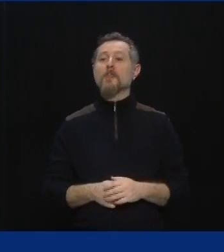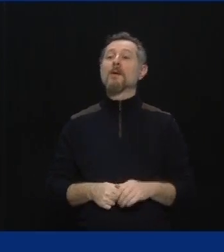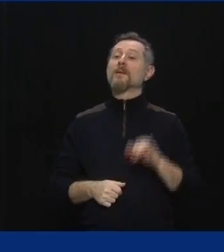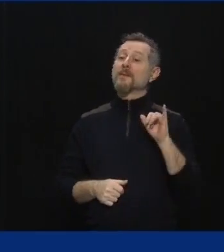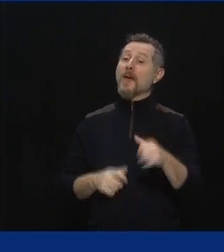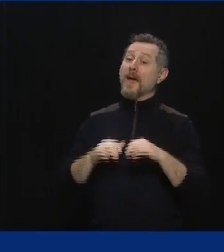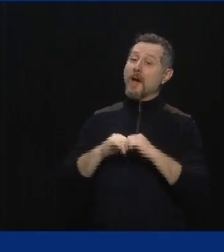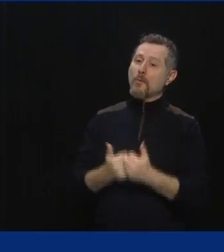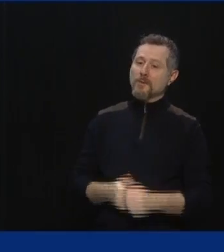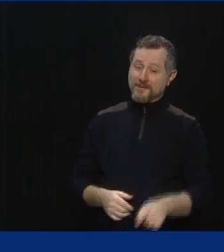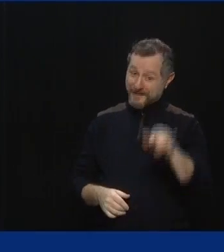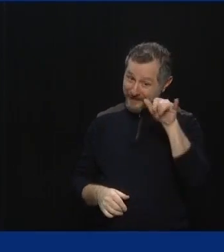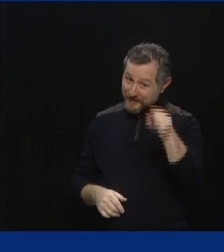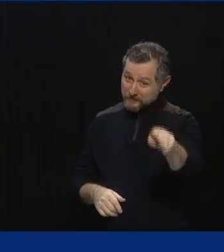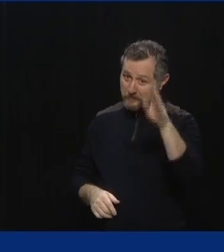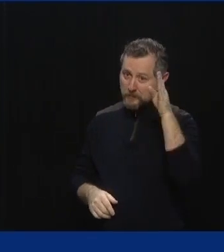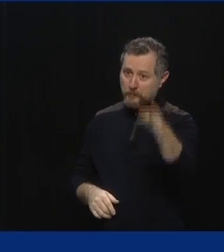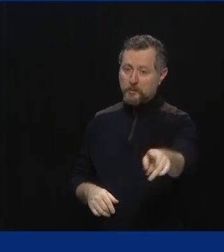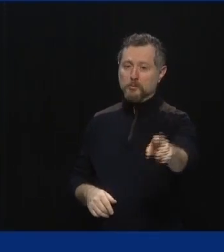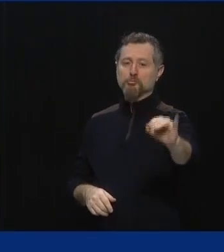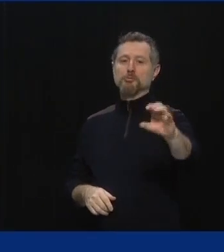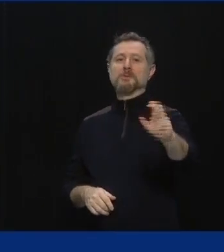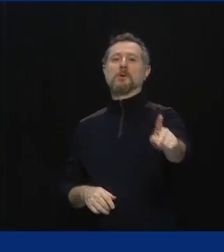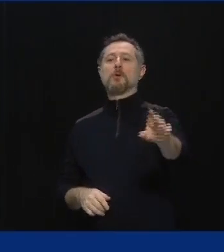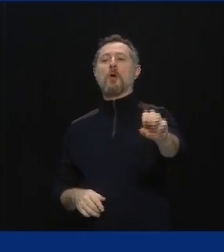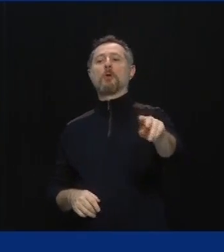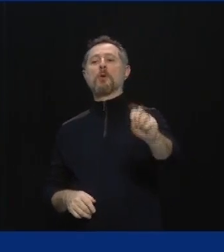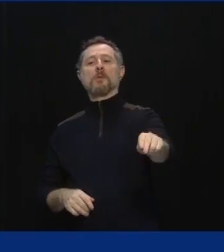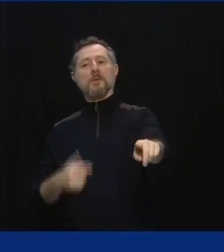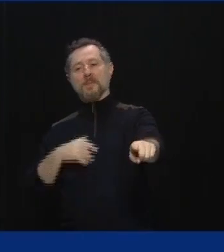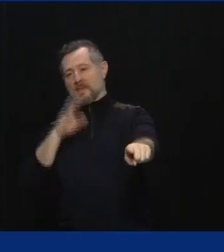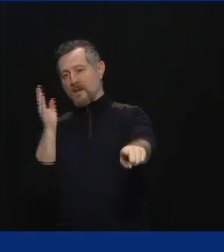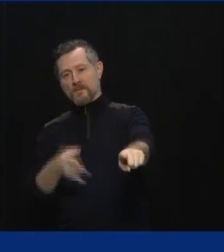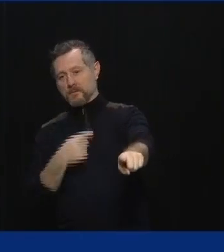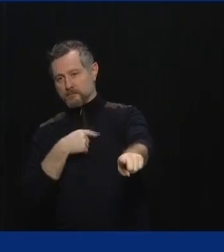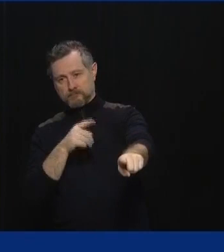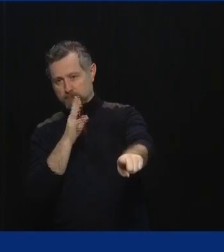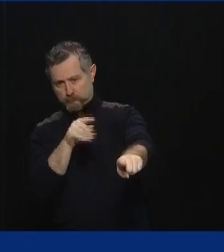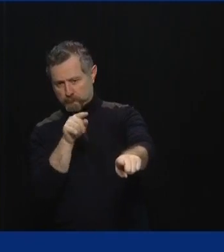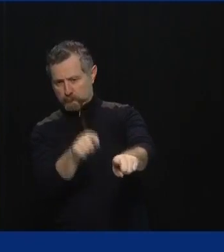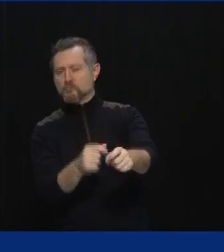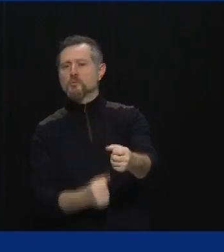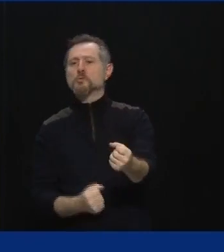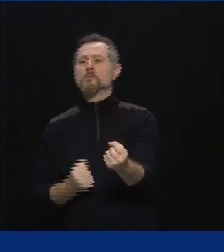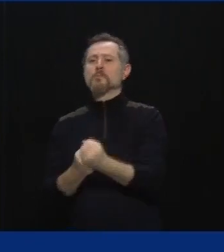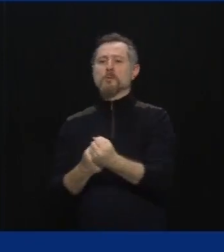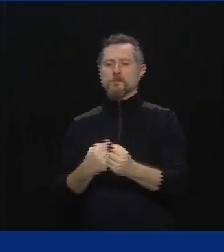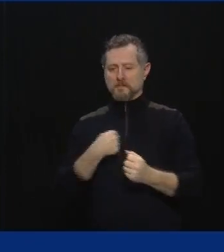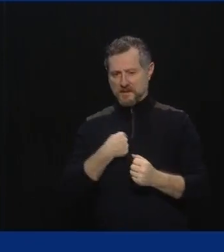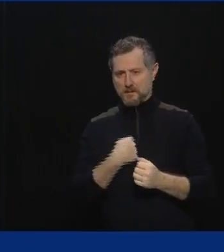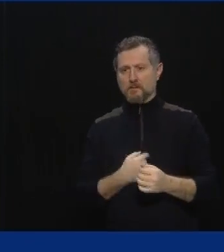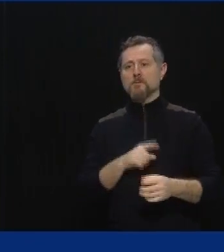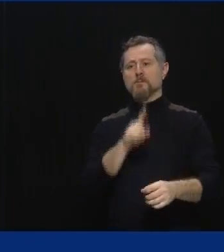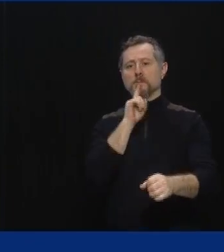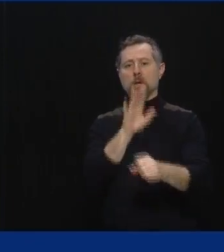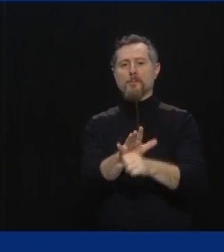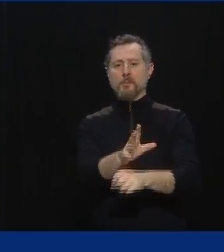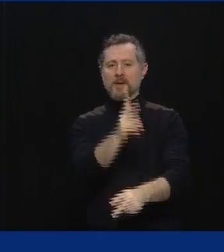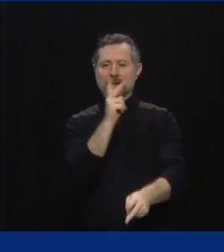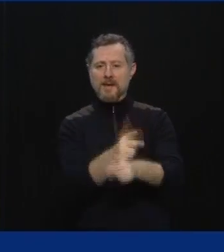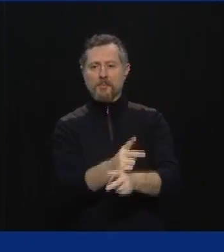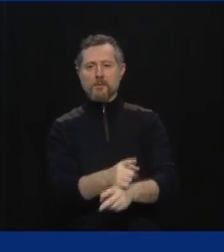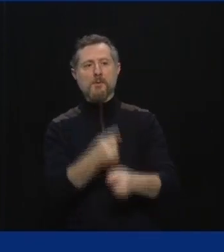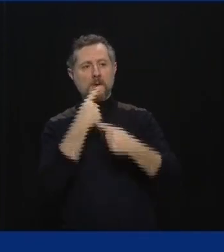partner. I never will forget you, Rick, because you stood by me, and you kept your word, and you delivered, and you're